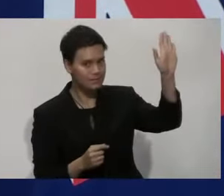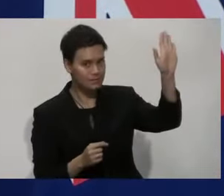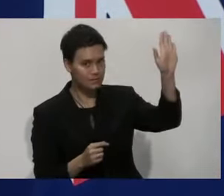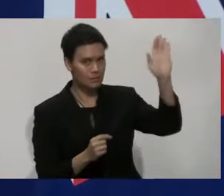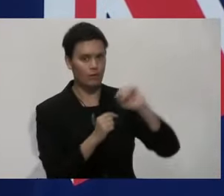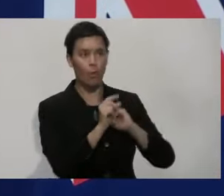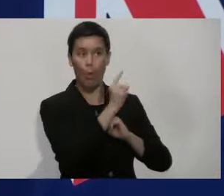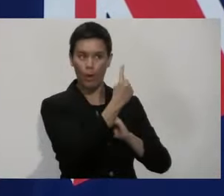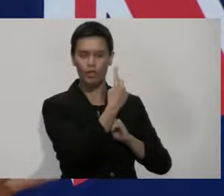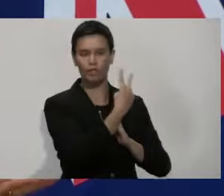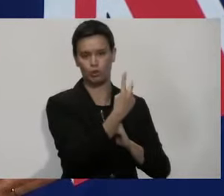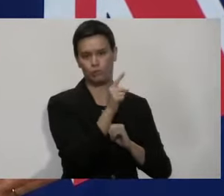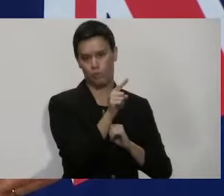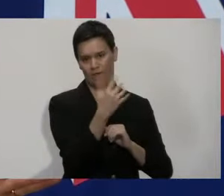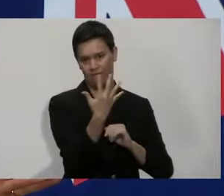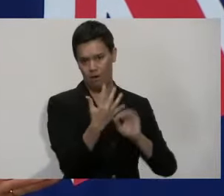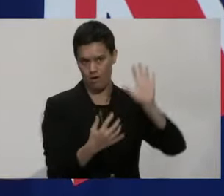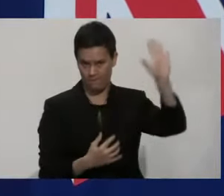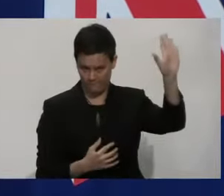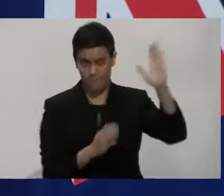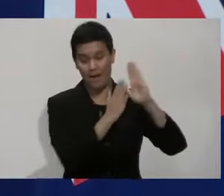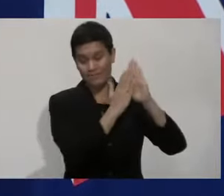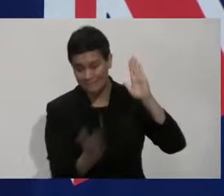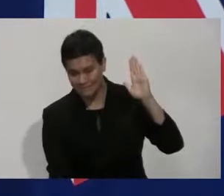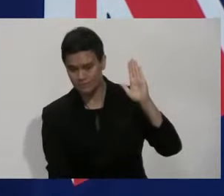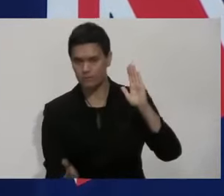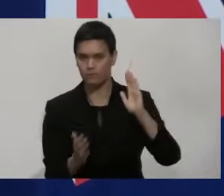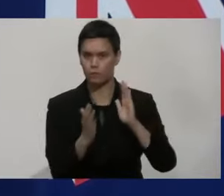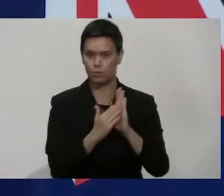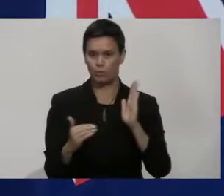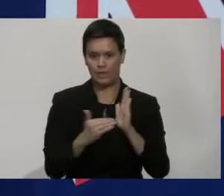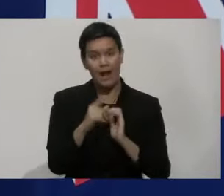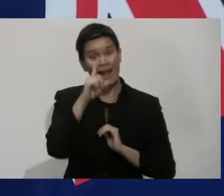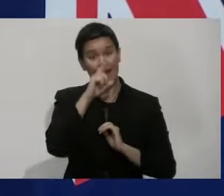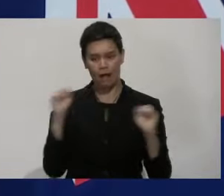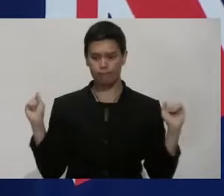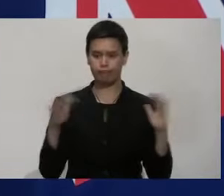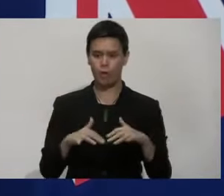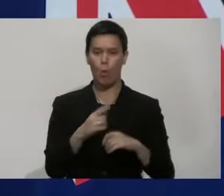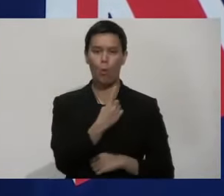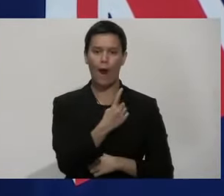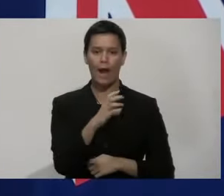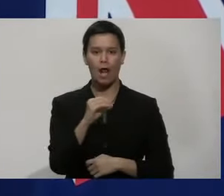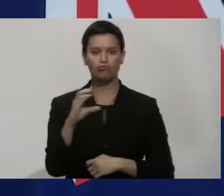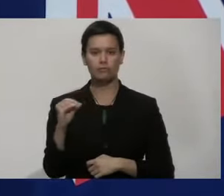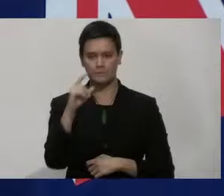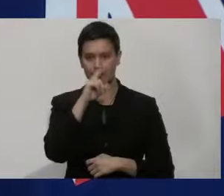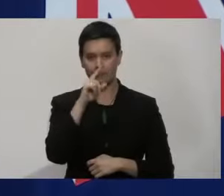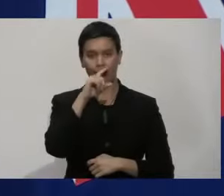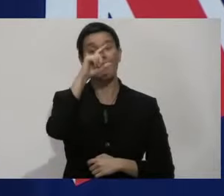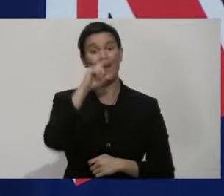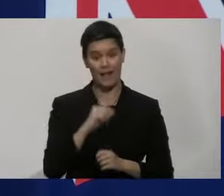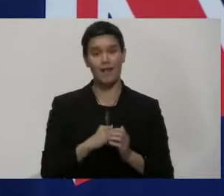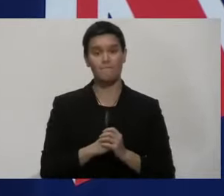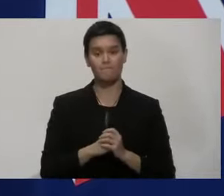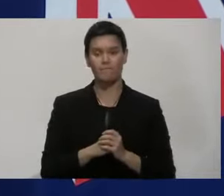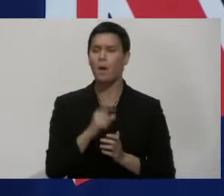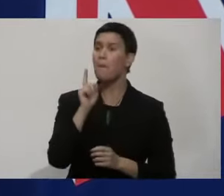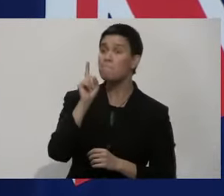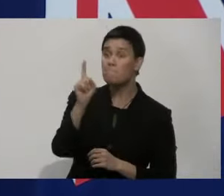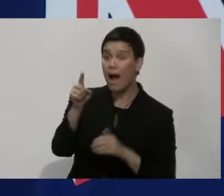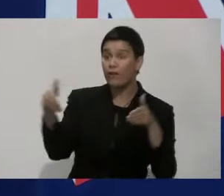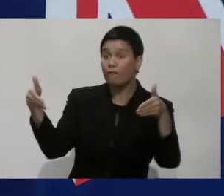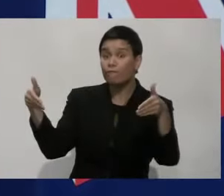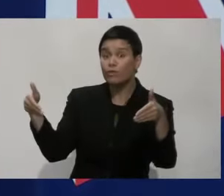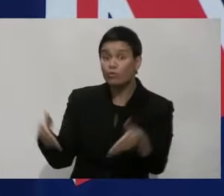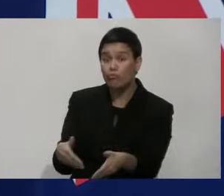The rest of the country's got its same level 2 settings. Want to attend funerals Yes. or tangi, they are going to be very restricted. And For plus-